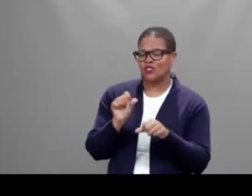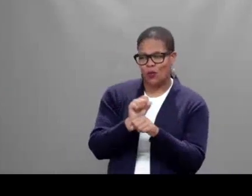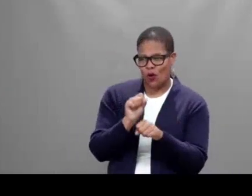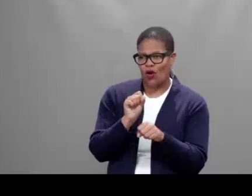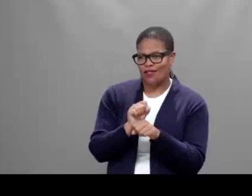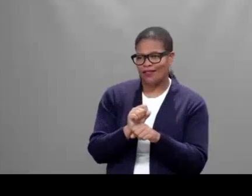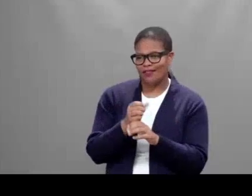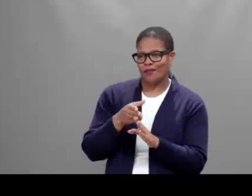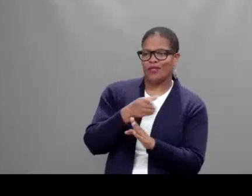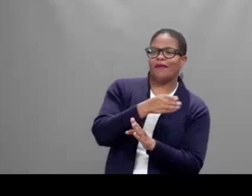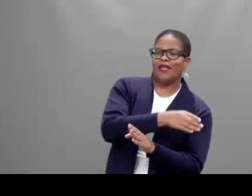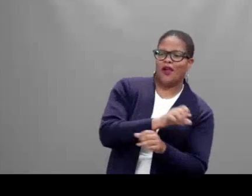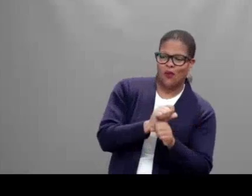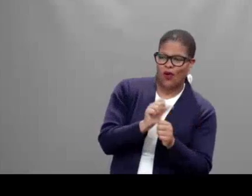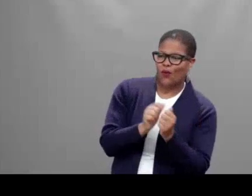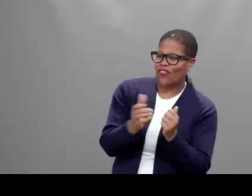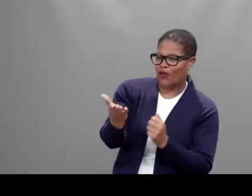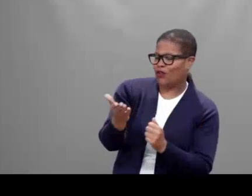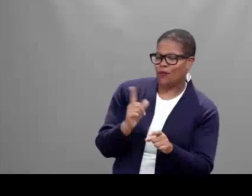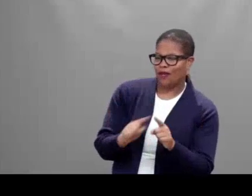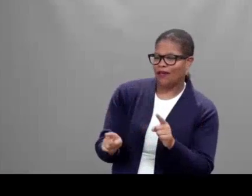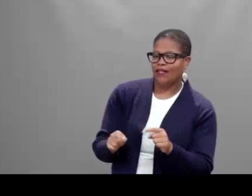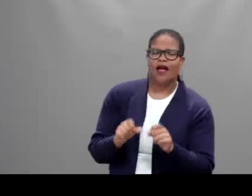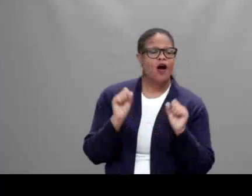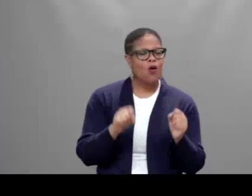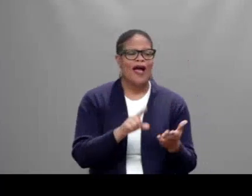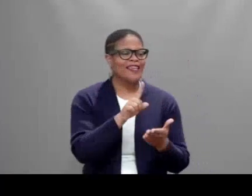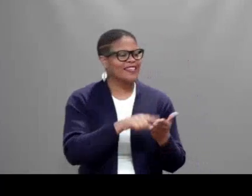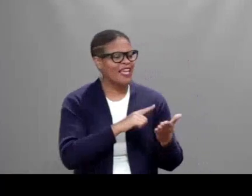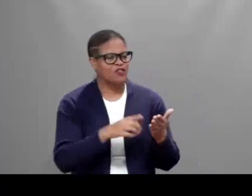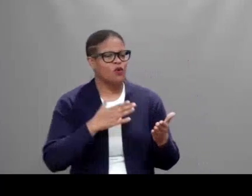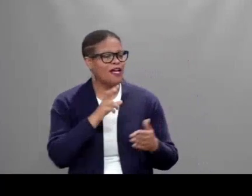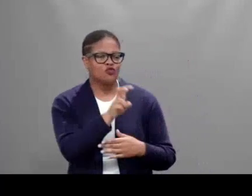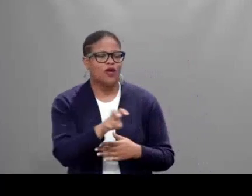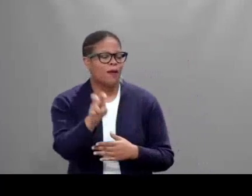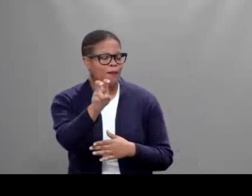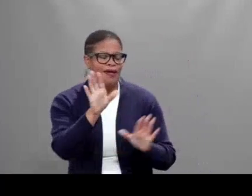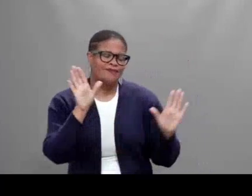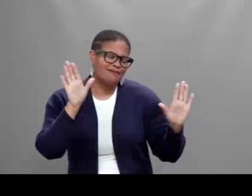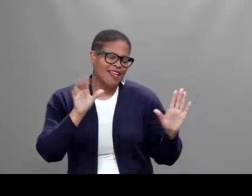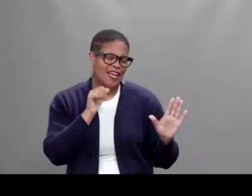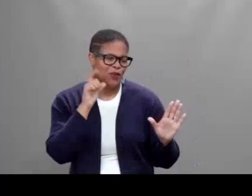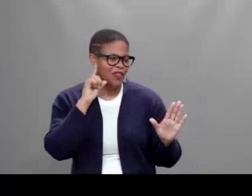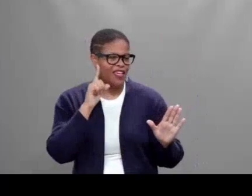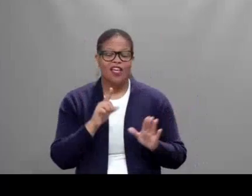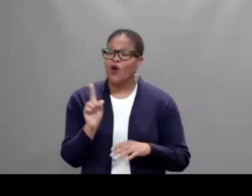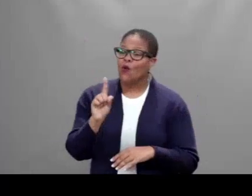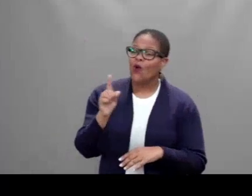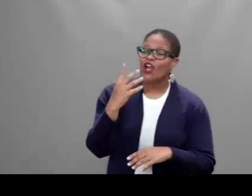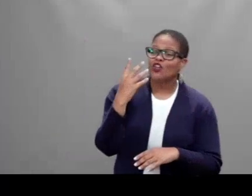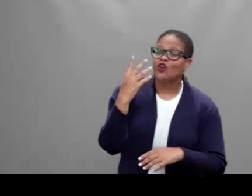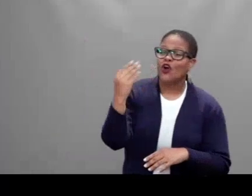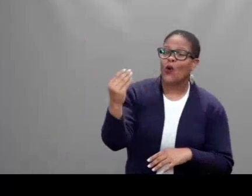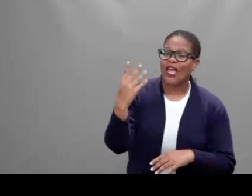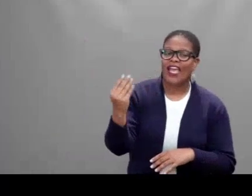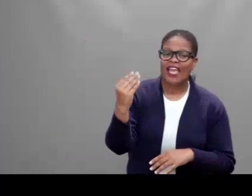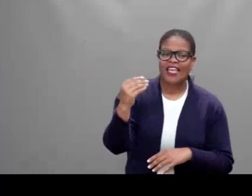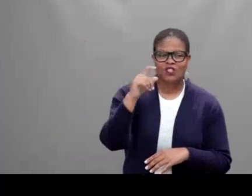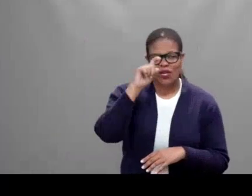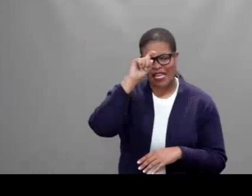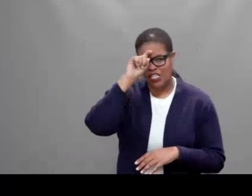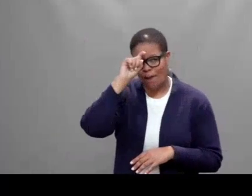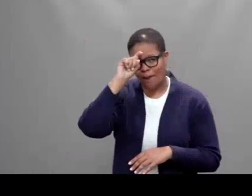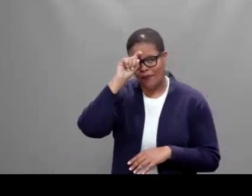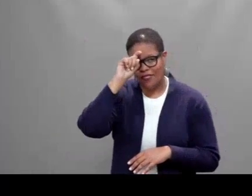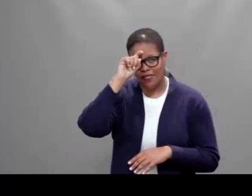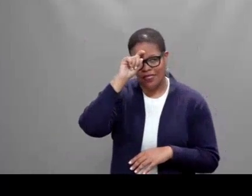and preliminary work without you, but. I could cancel my trip, but I don't want to. Well, where are you going? Egypt. Well,